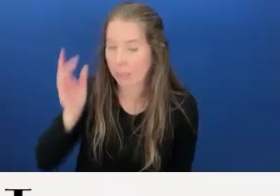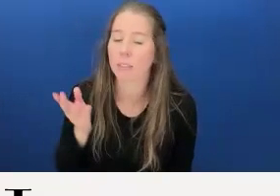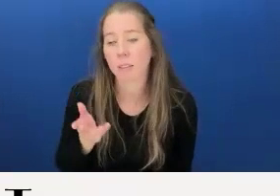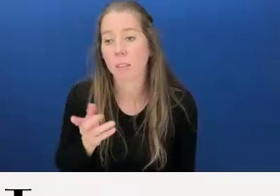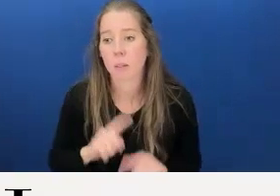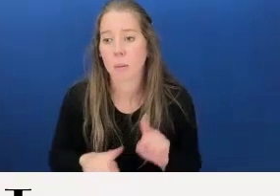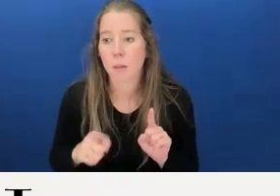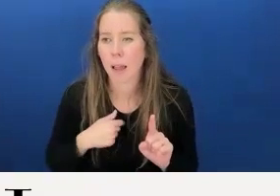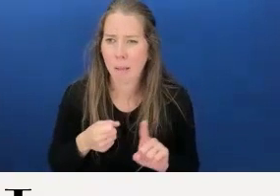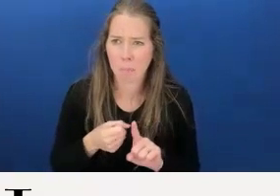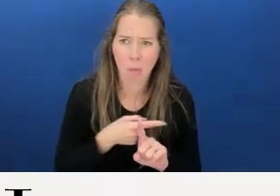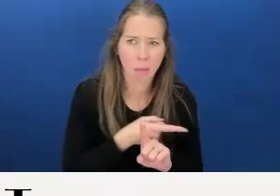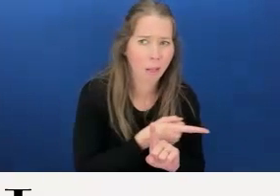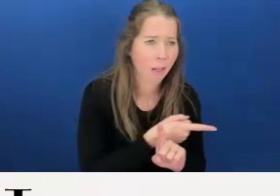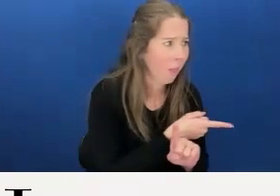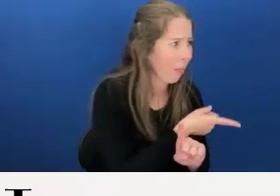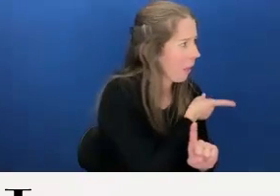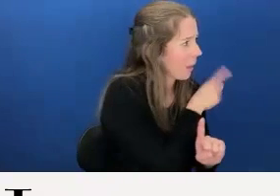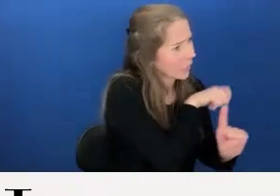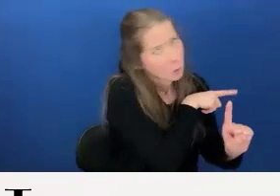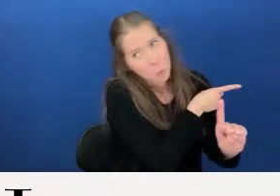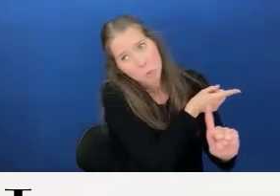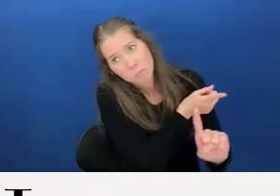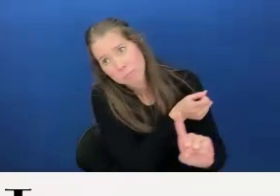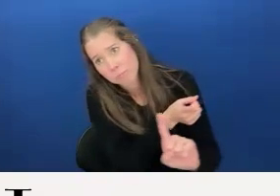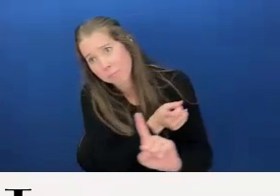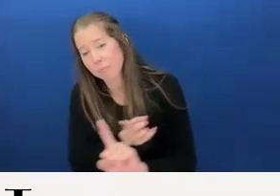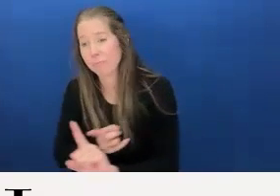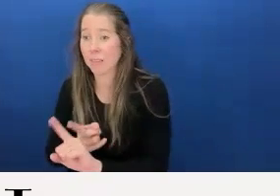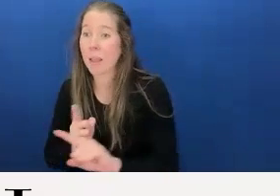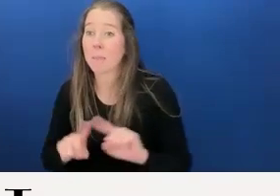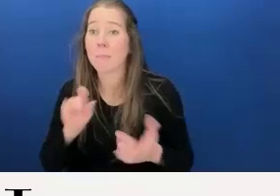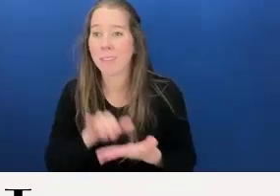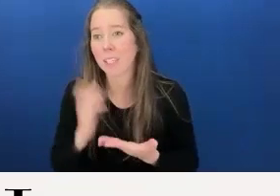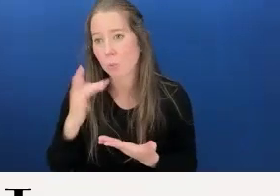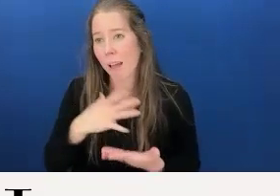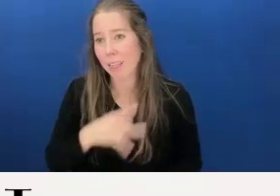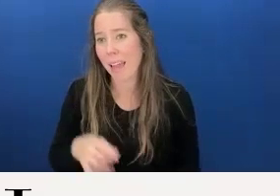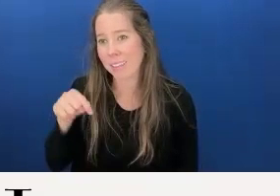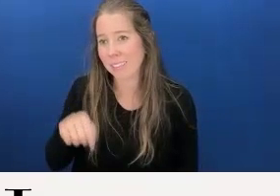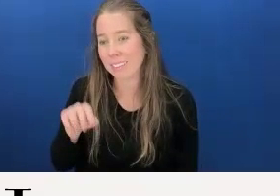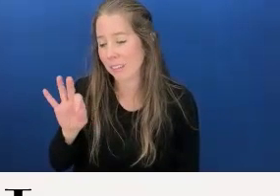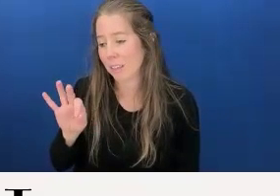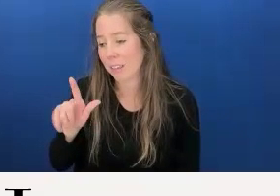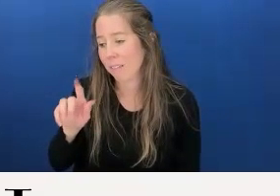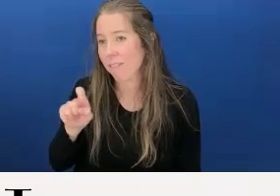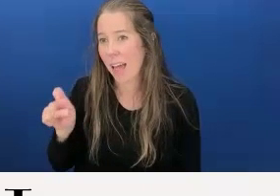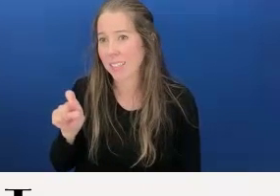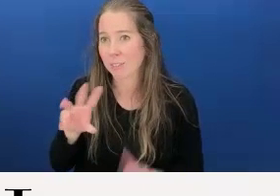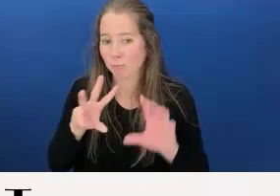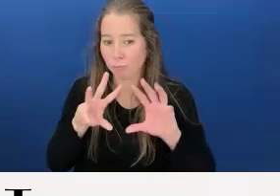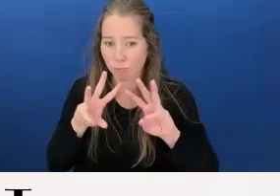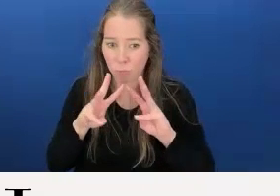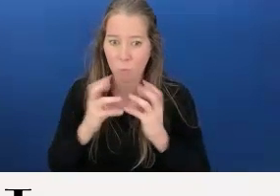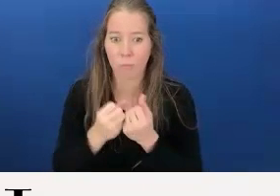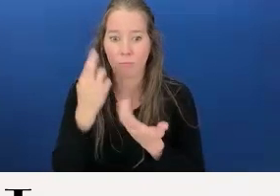I'm digressing. I'm going into some other direction. But that's why I like these flex sessions too, because we're interacting with each